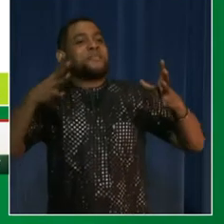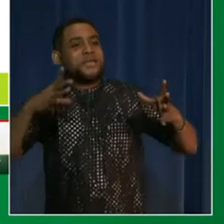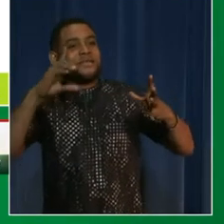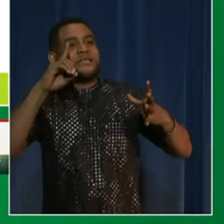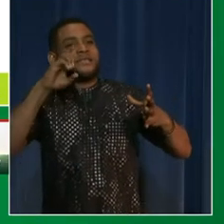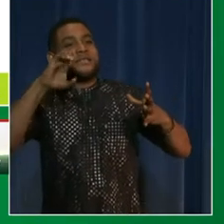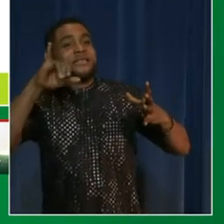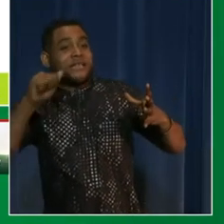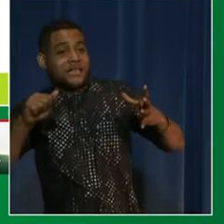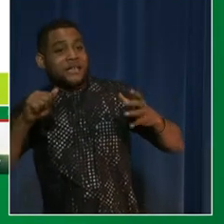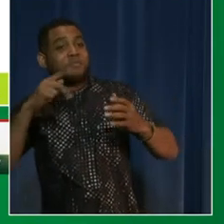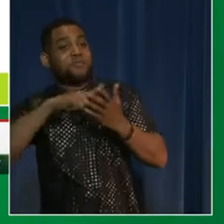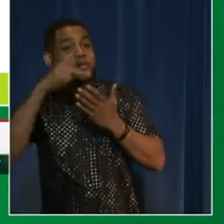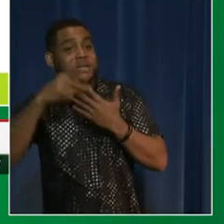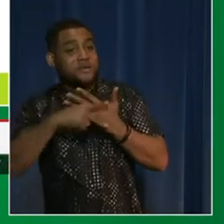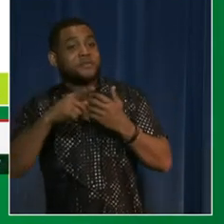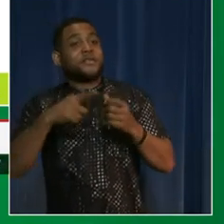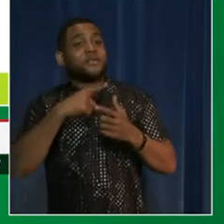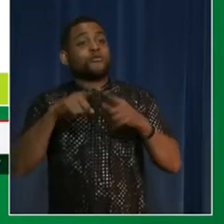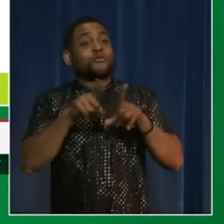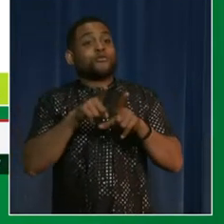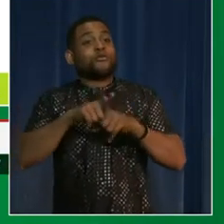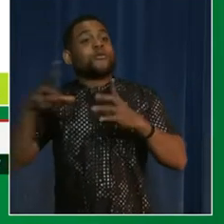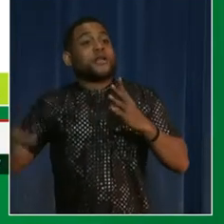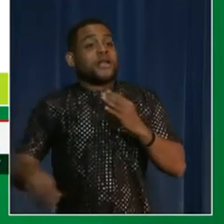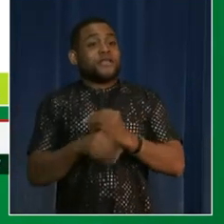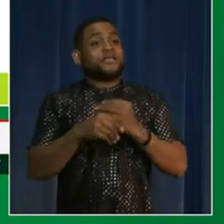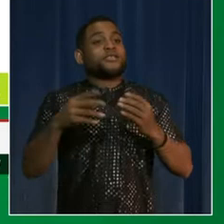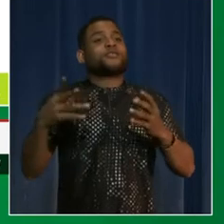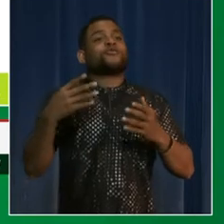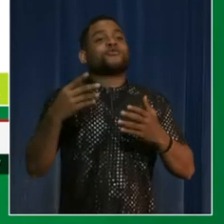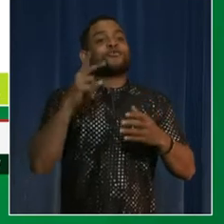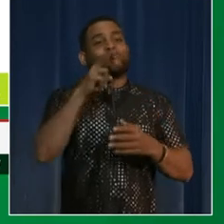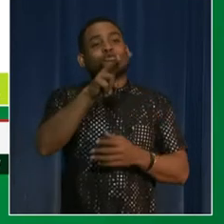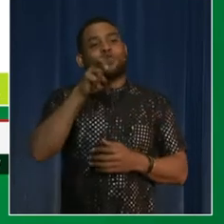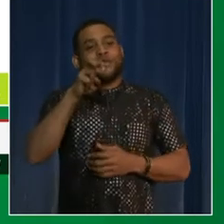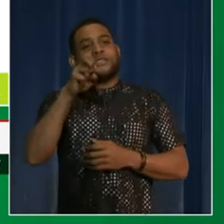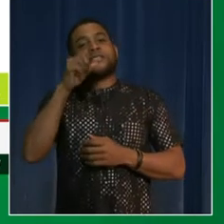and add an additional 200 slots to DCIA.